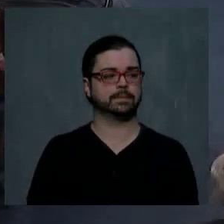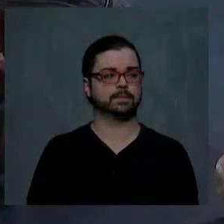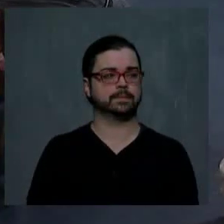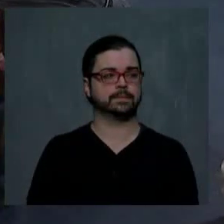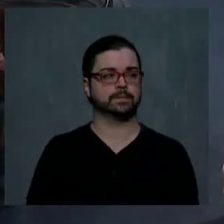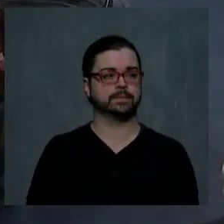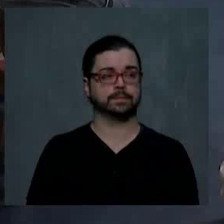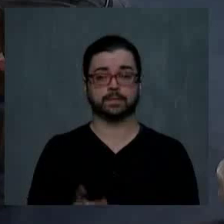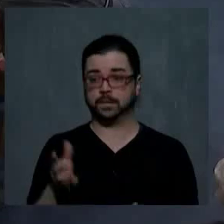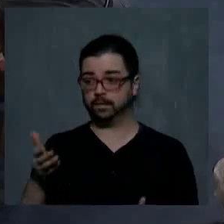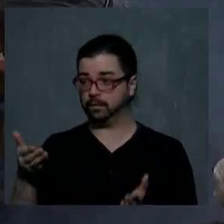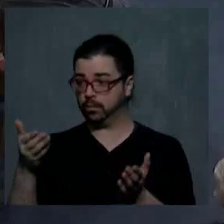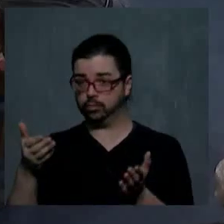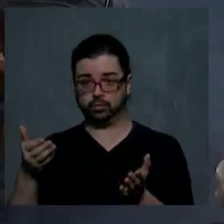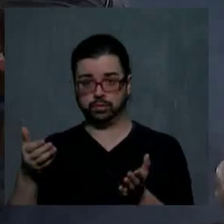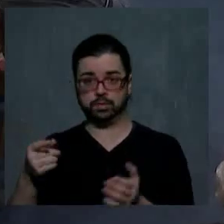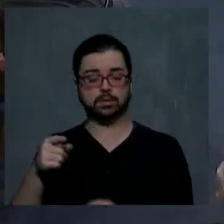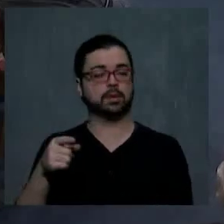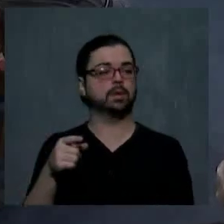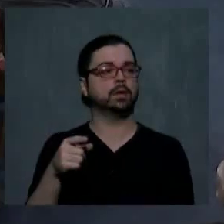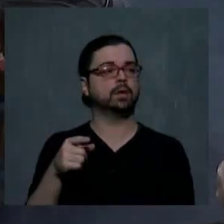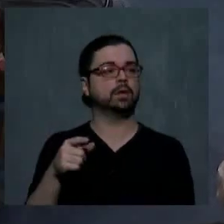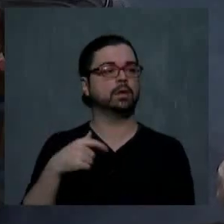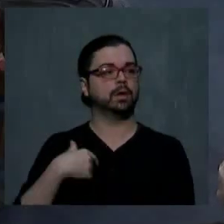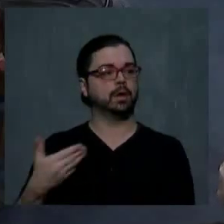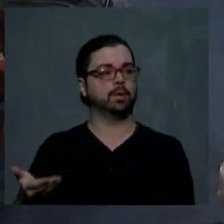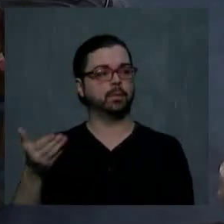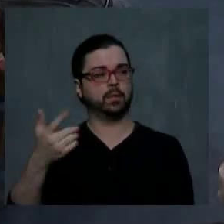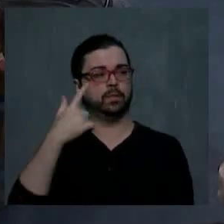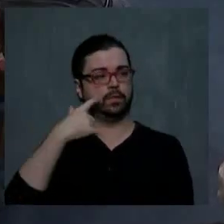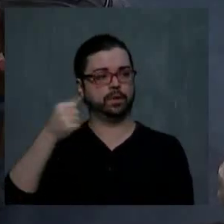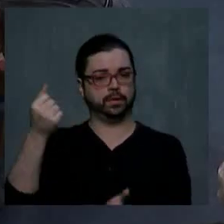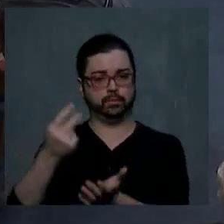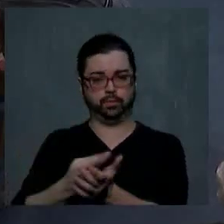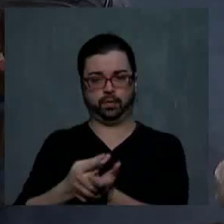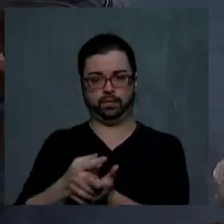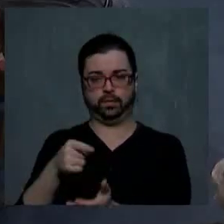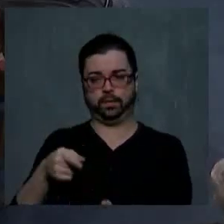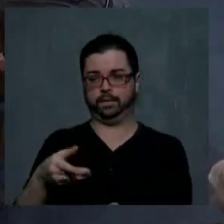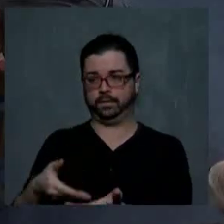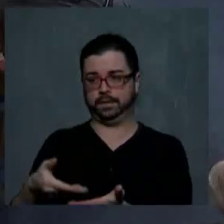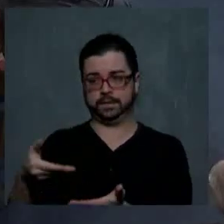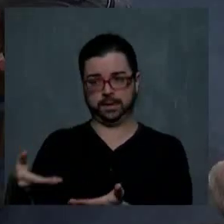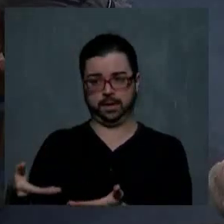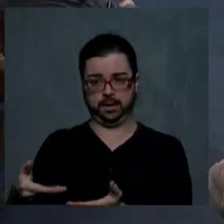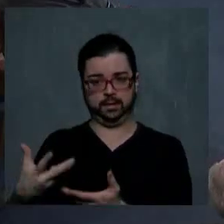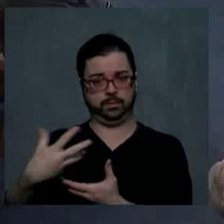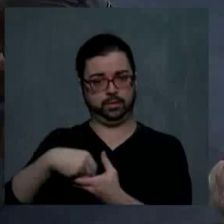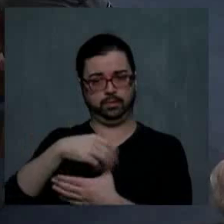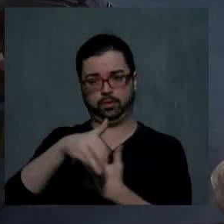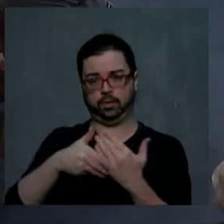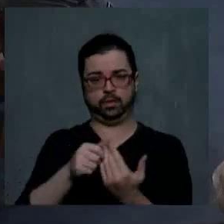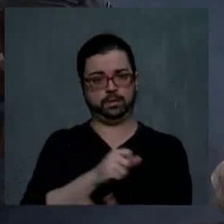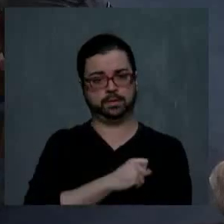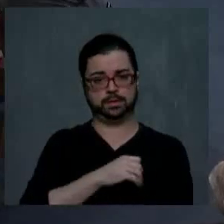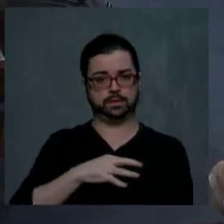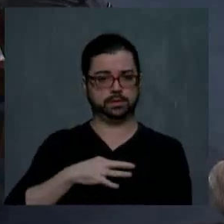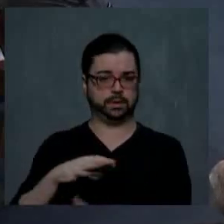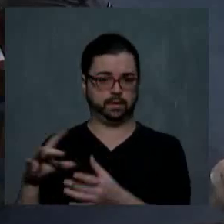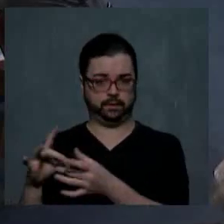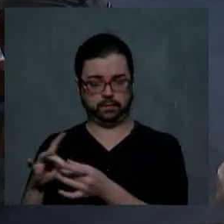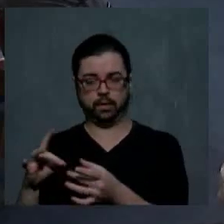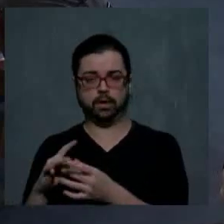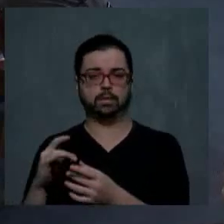Your motion? Mr. Chairman, I move for the approval of this item, including all staff comments and conditions,